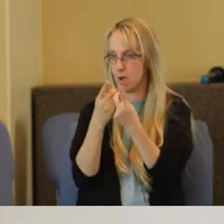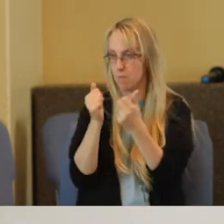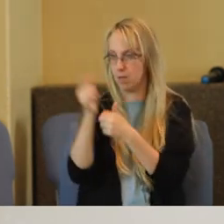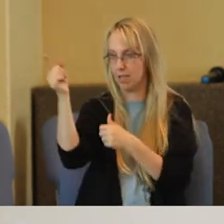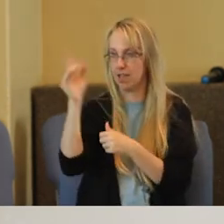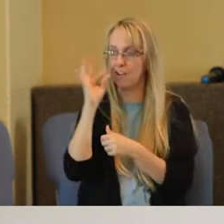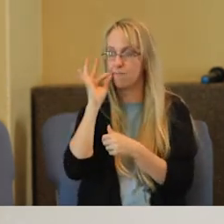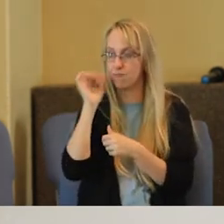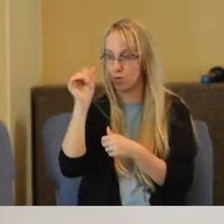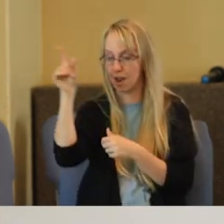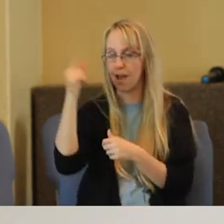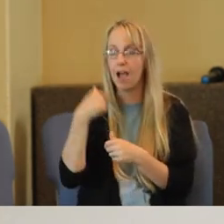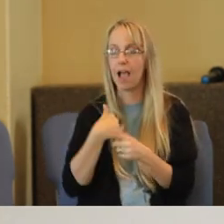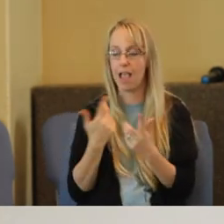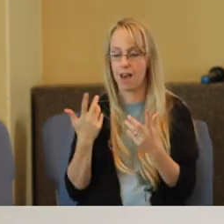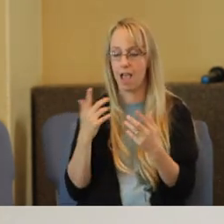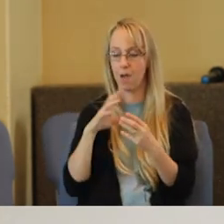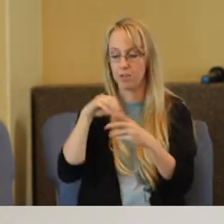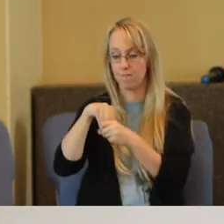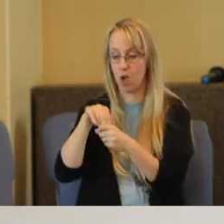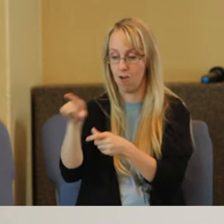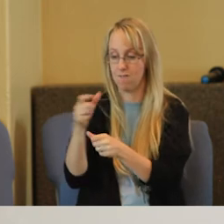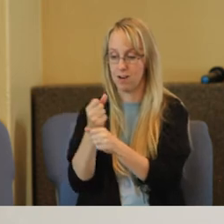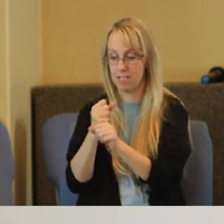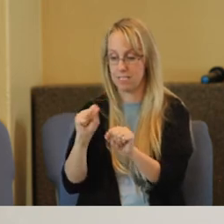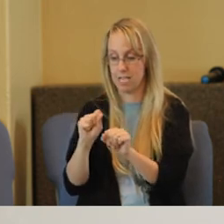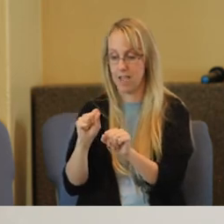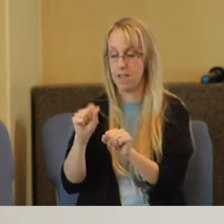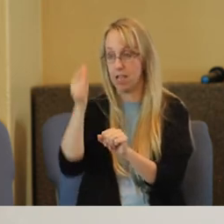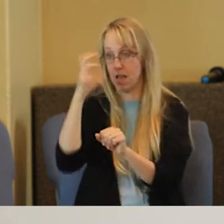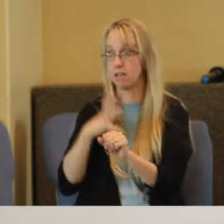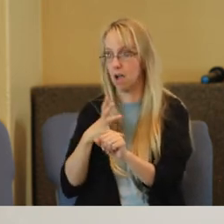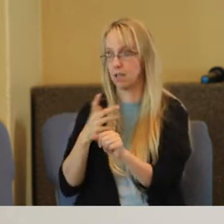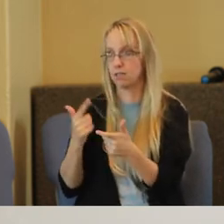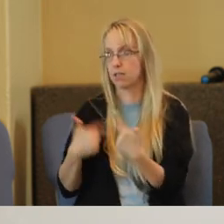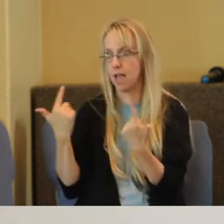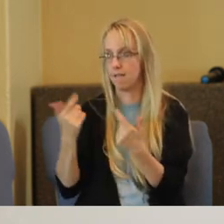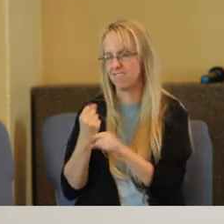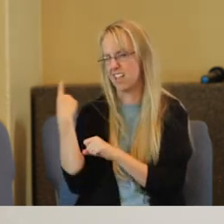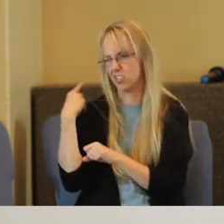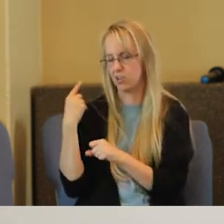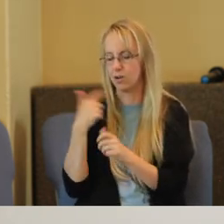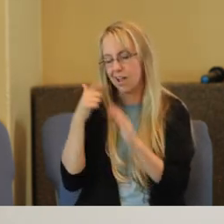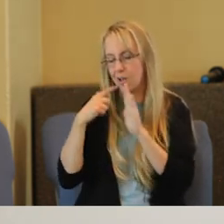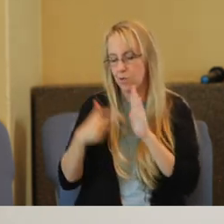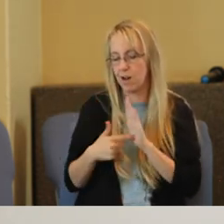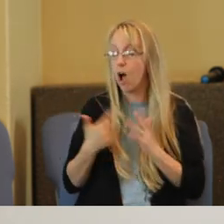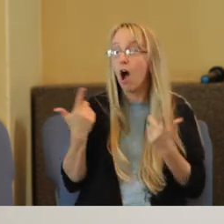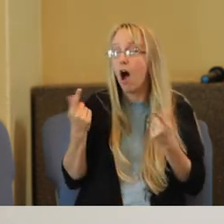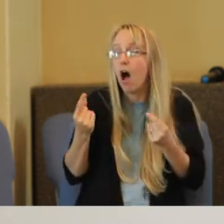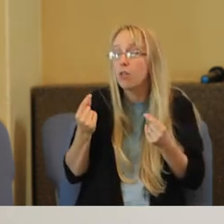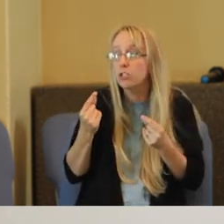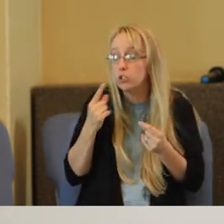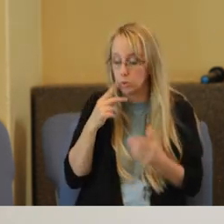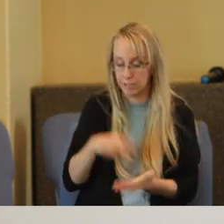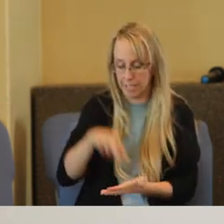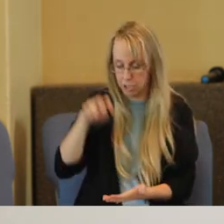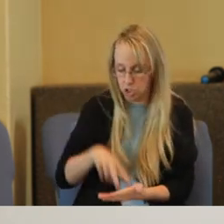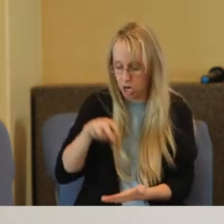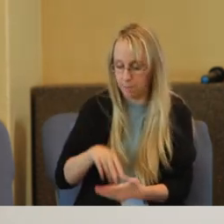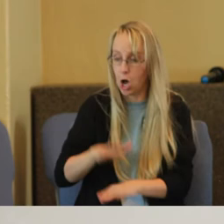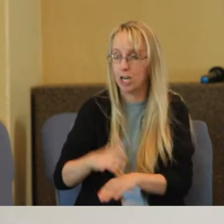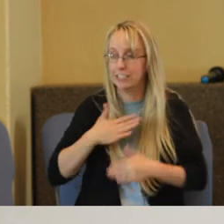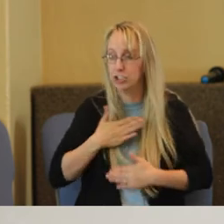I was involved in saving a guy's life last year, and I got recognized for it, okay? Only thing I did was jump up and down on the guy's chest. I didn't do anything